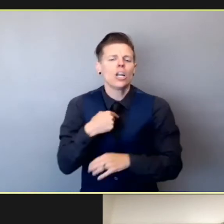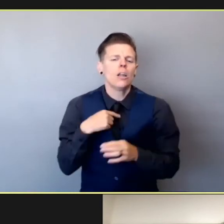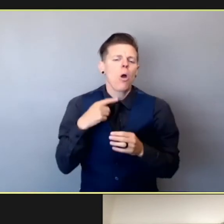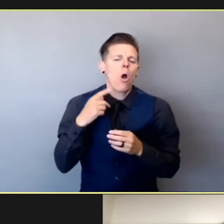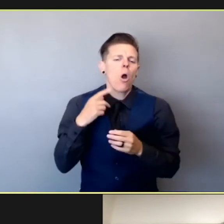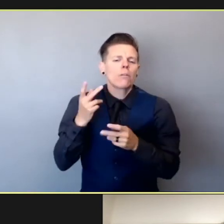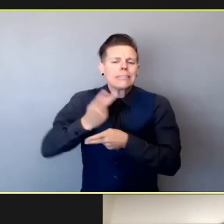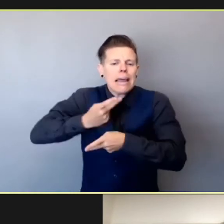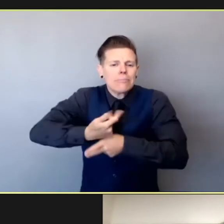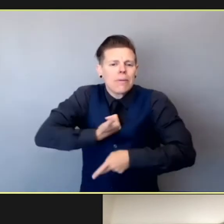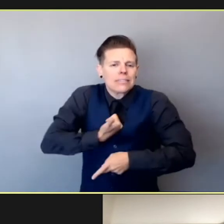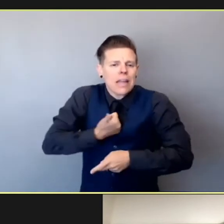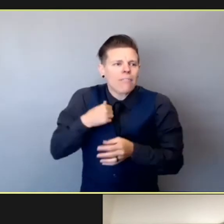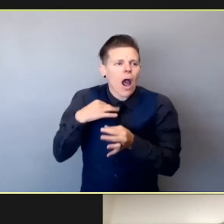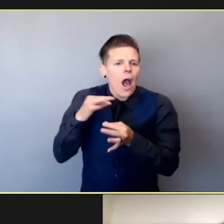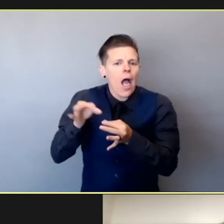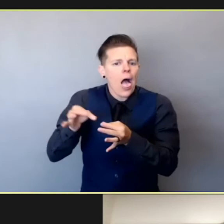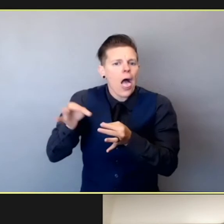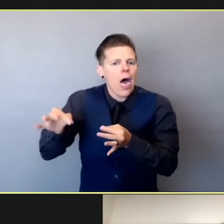hospitals are holding up.